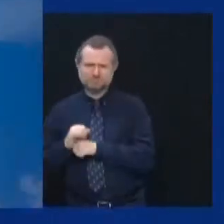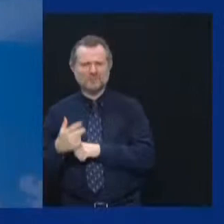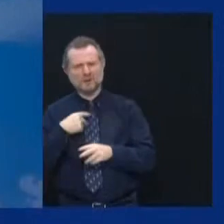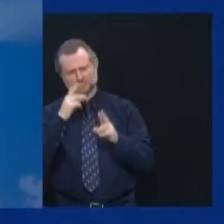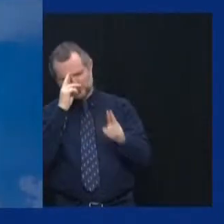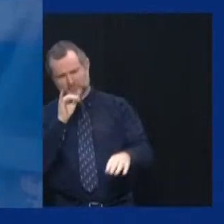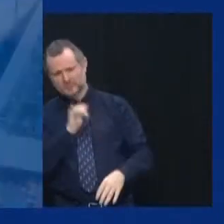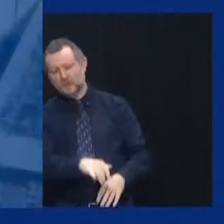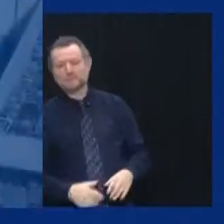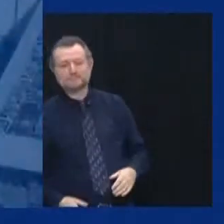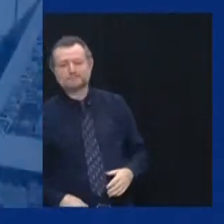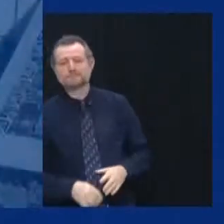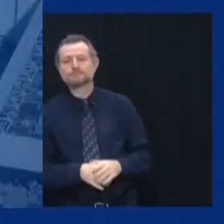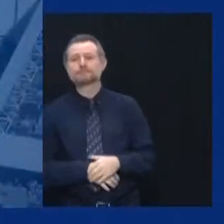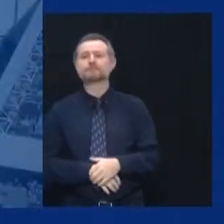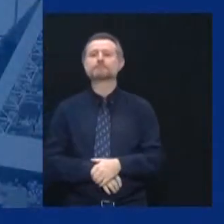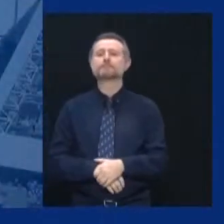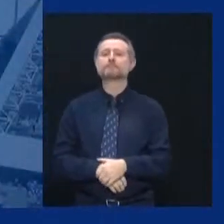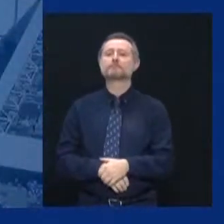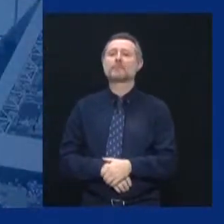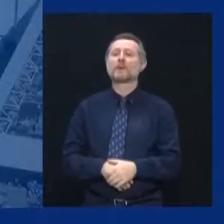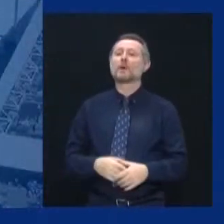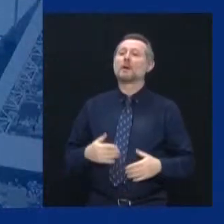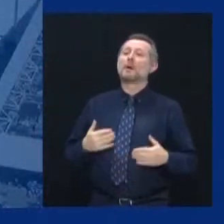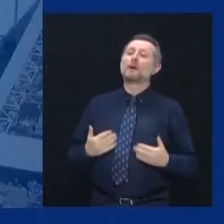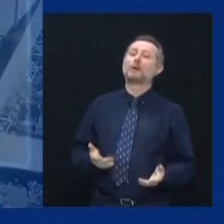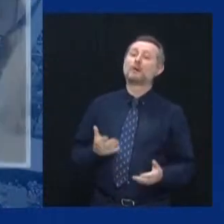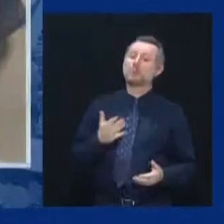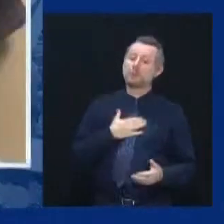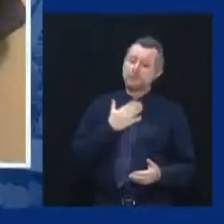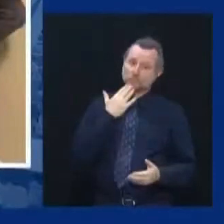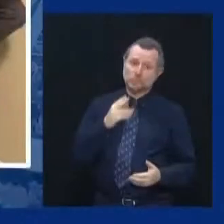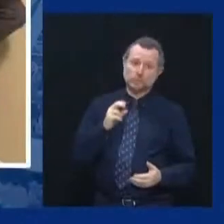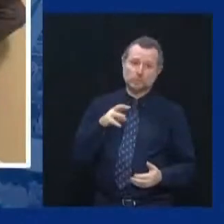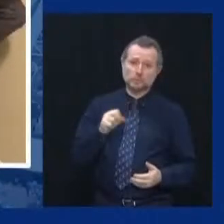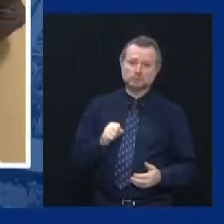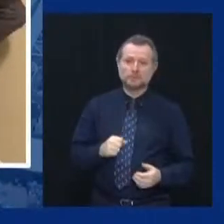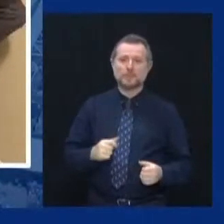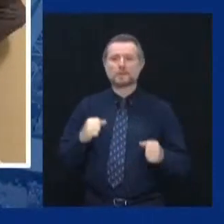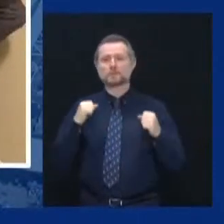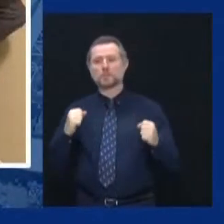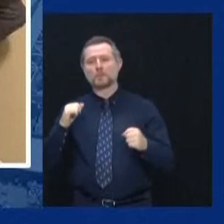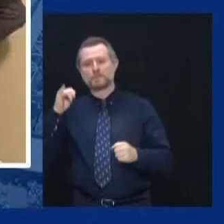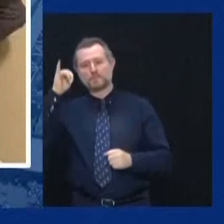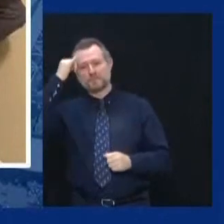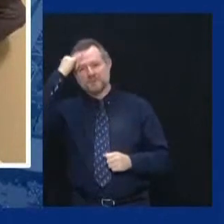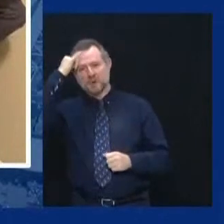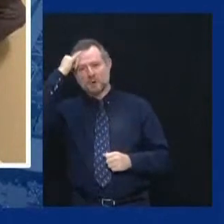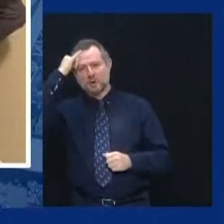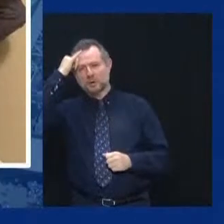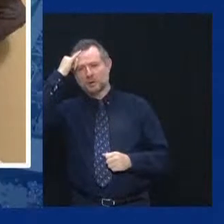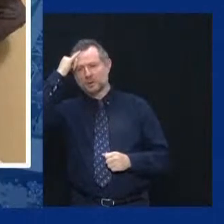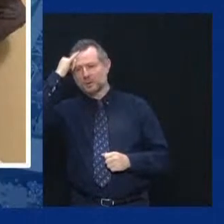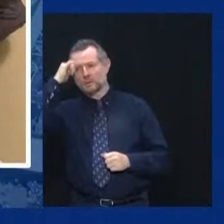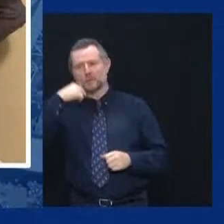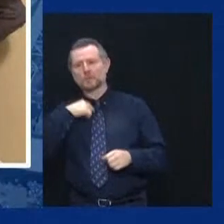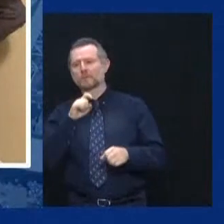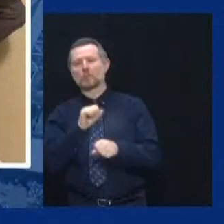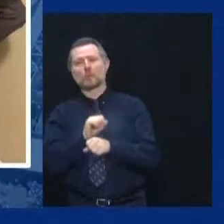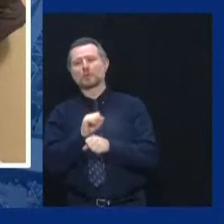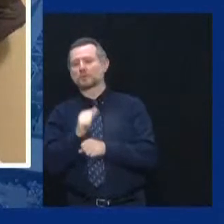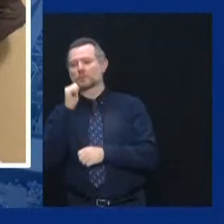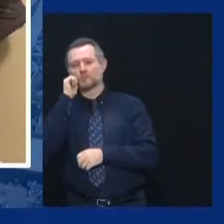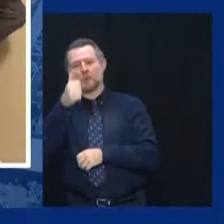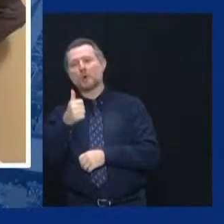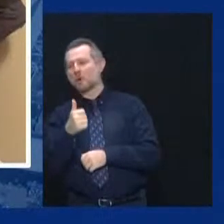news, and I feel good about that. And I feel good about this. Go Bills. I have to work on my State of the State tomorrow